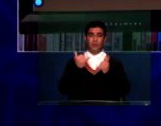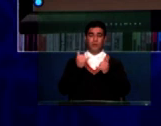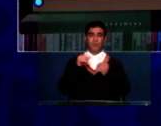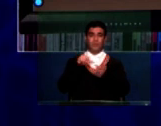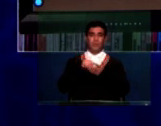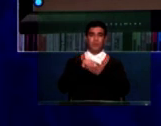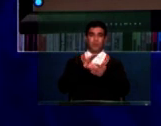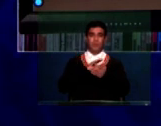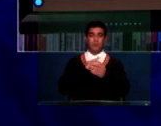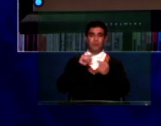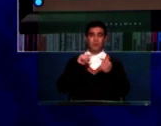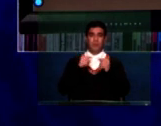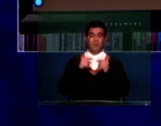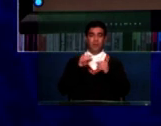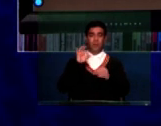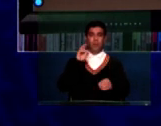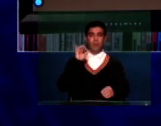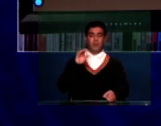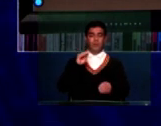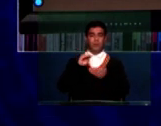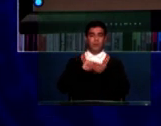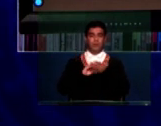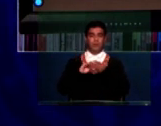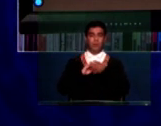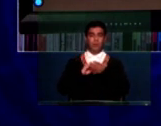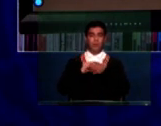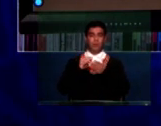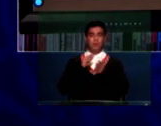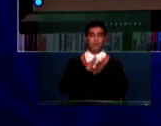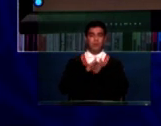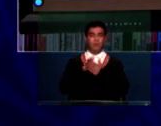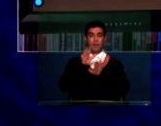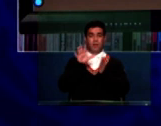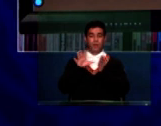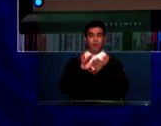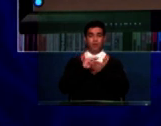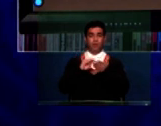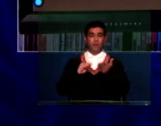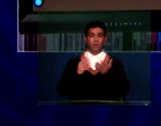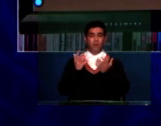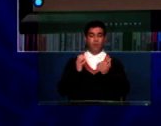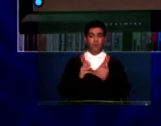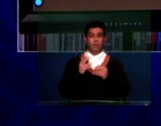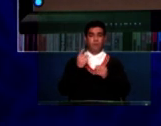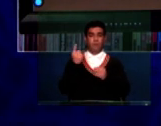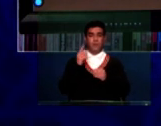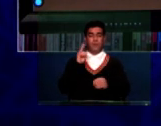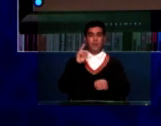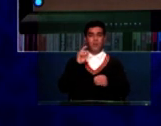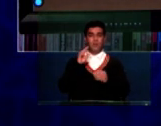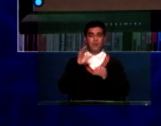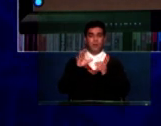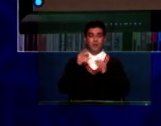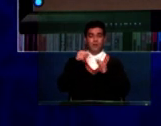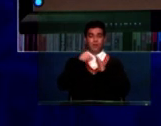etgan oksidlovchi va qaytaruvchilarda sarflangan elektronlarni yozib olamiz. Ya'ni birinchi reaksiyamizda xlorat ioniga